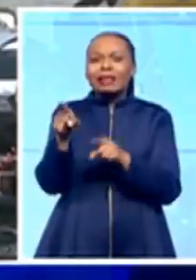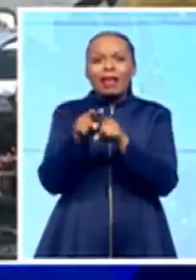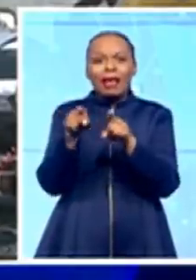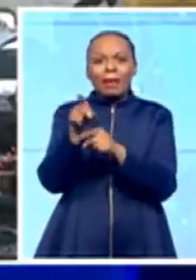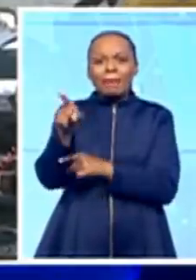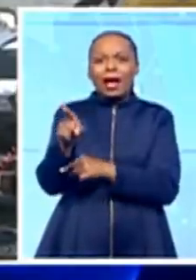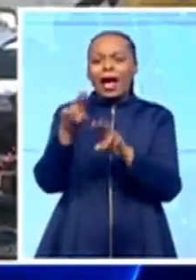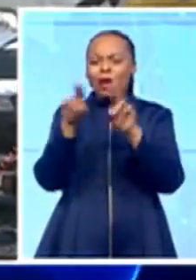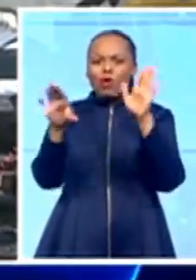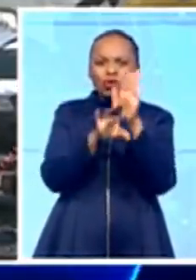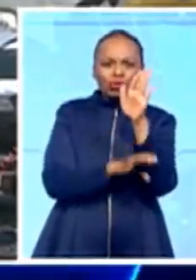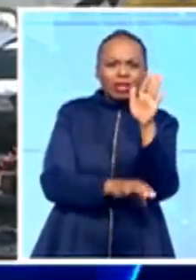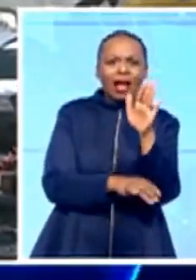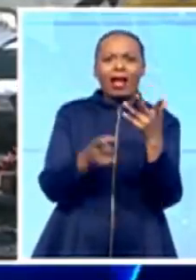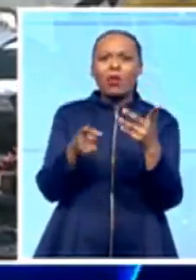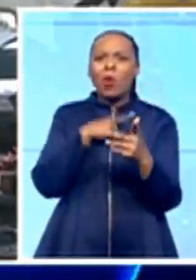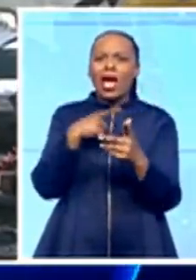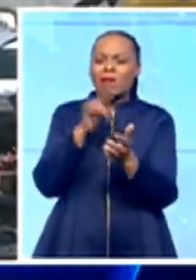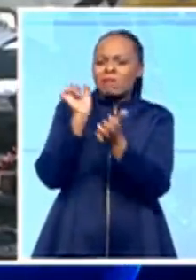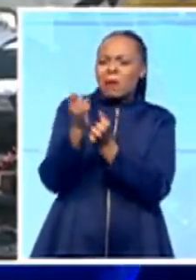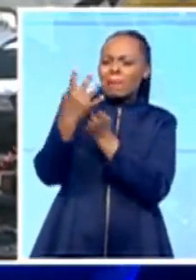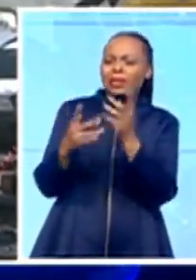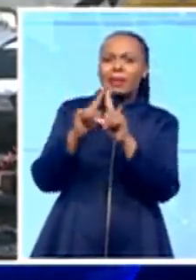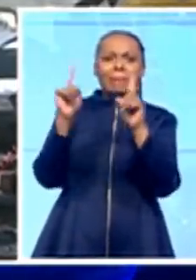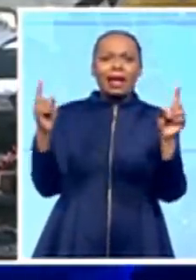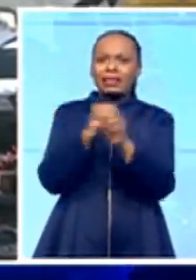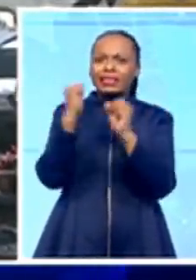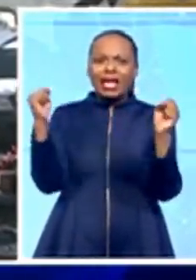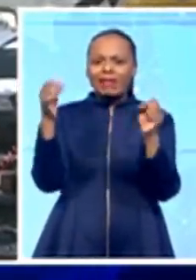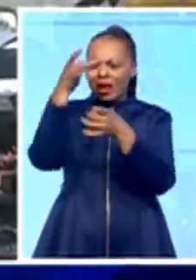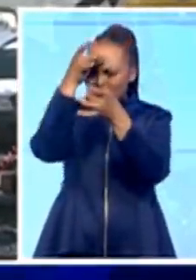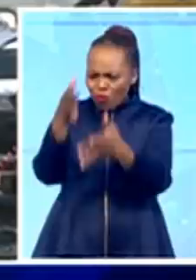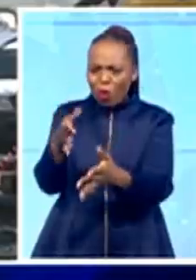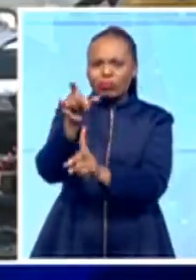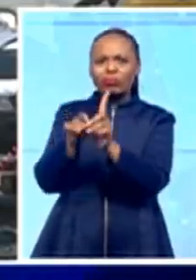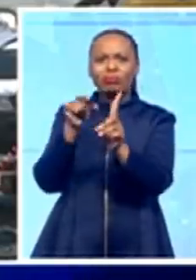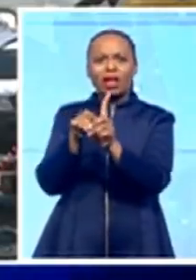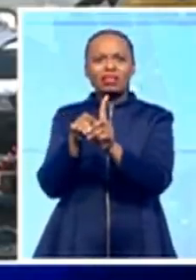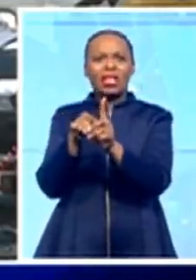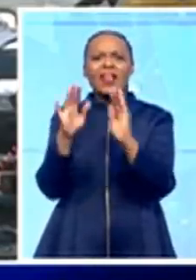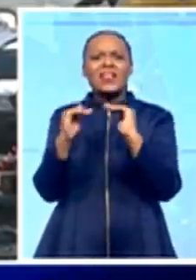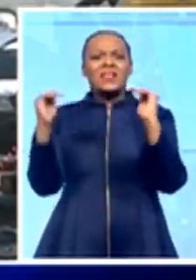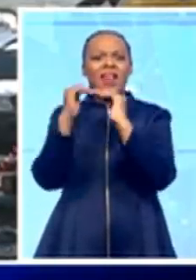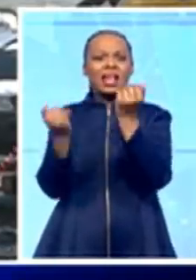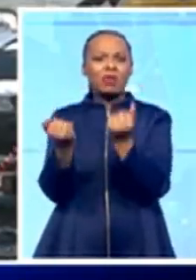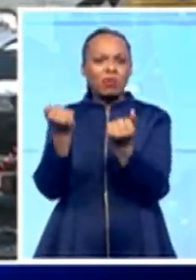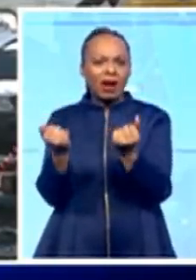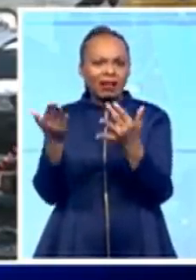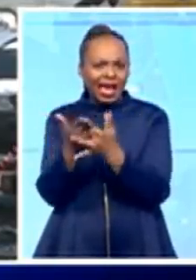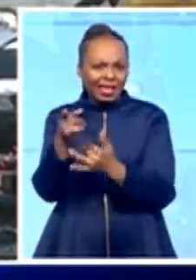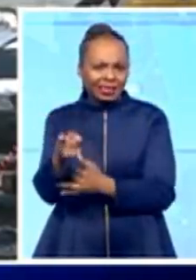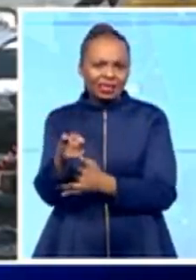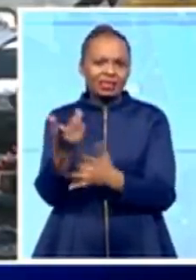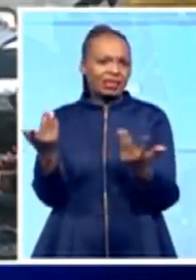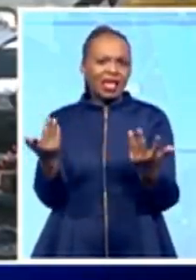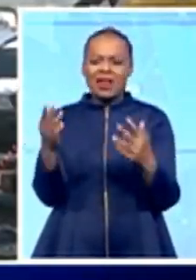person without and jailing a person without a fair trial. Mr. Manyi, this is what has caused all of this problem. Quick follow-ups